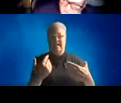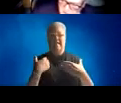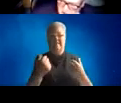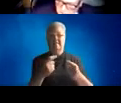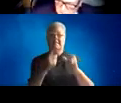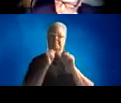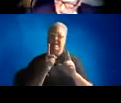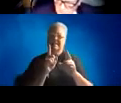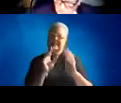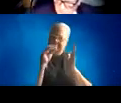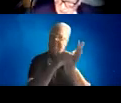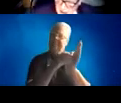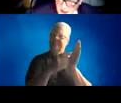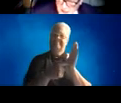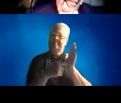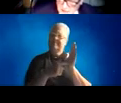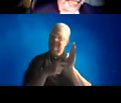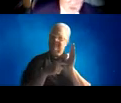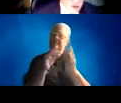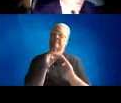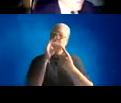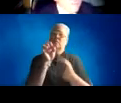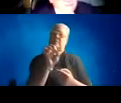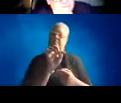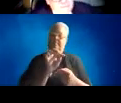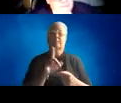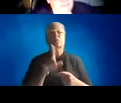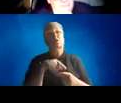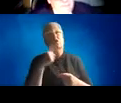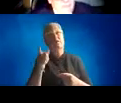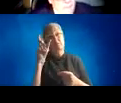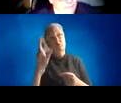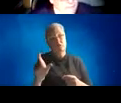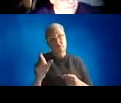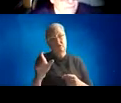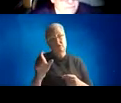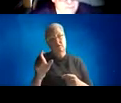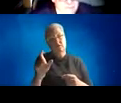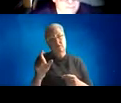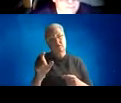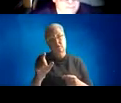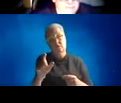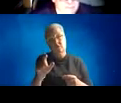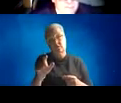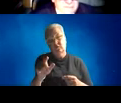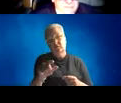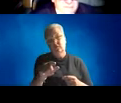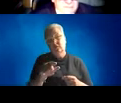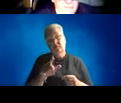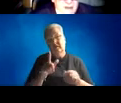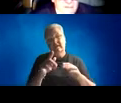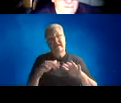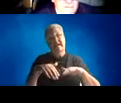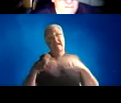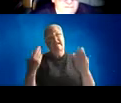Yeah. That's missing. Yeah. And someone actually says as well, this is good. Do you have any tactile dysfunction, issues